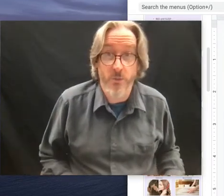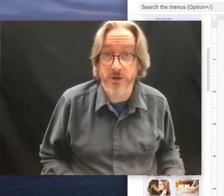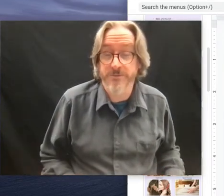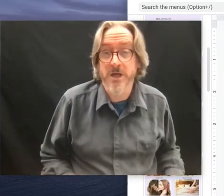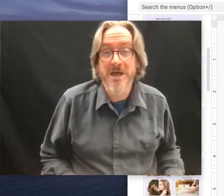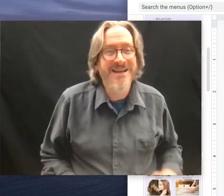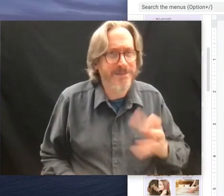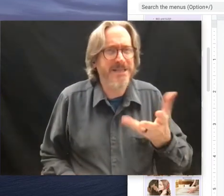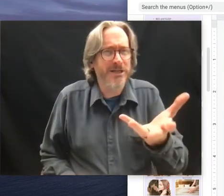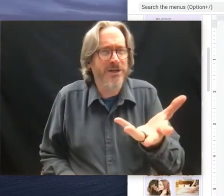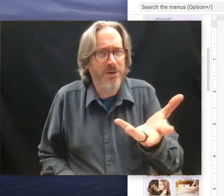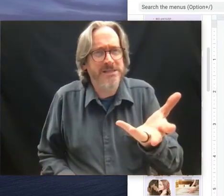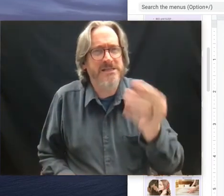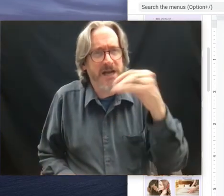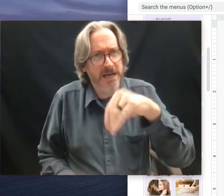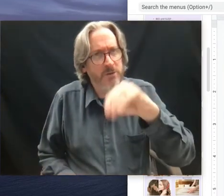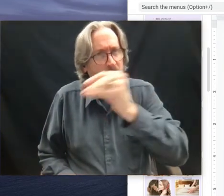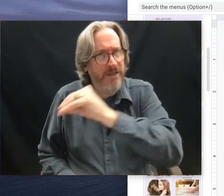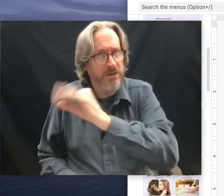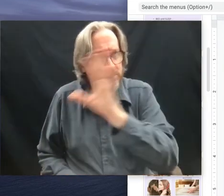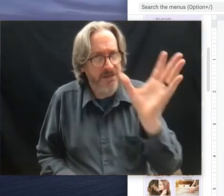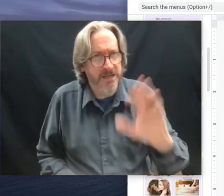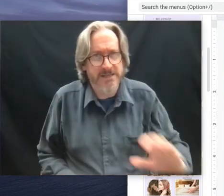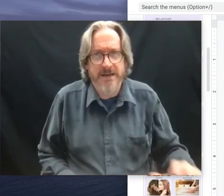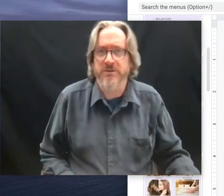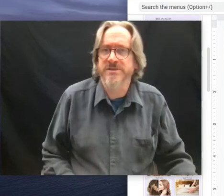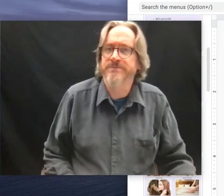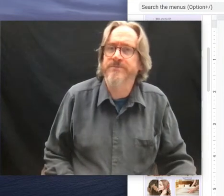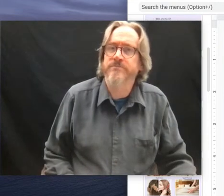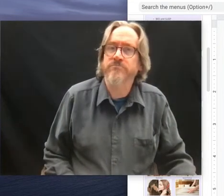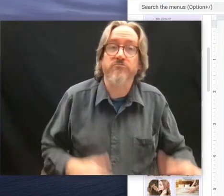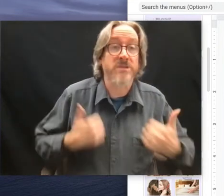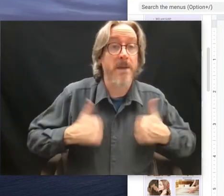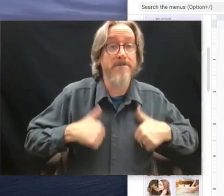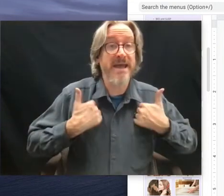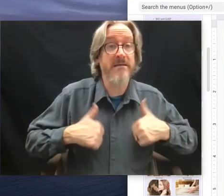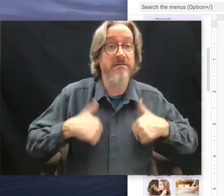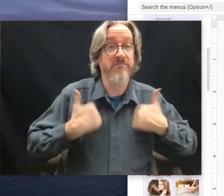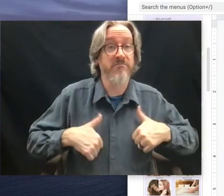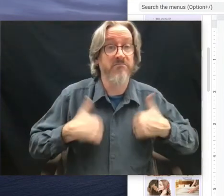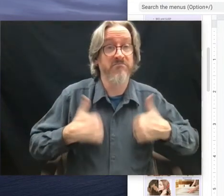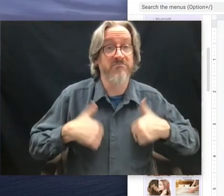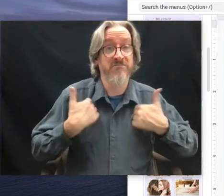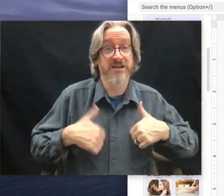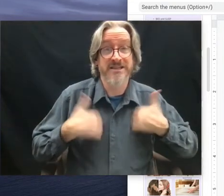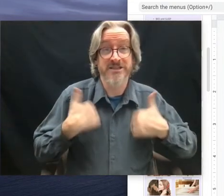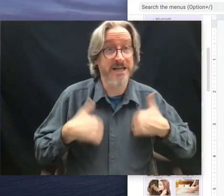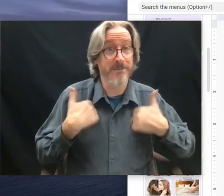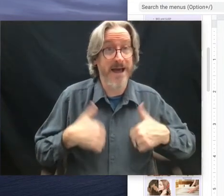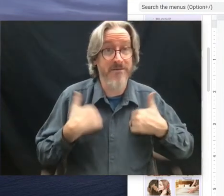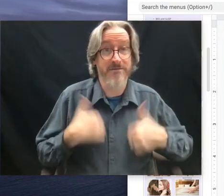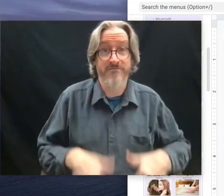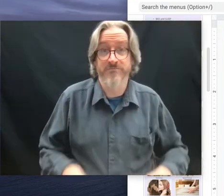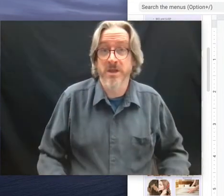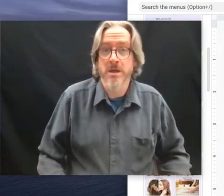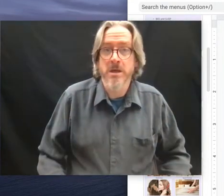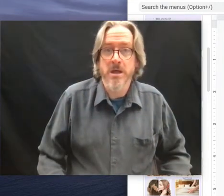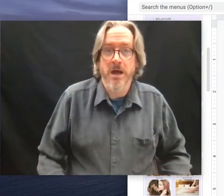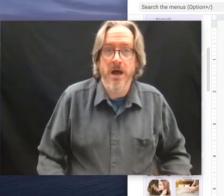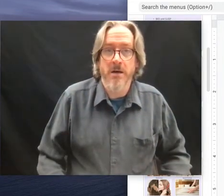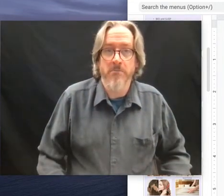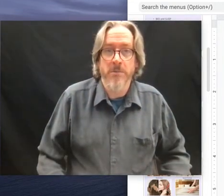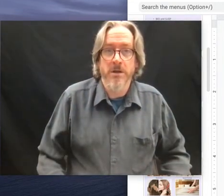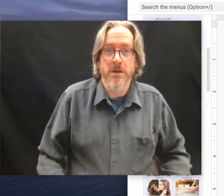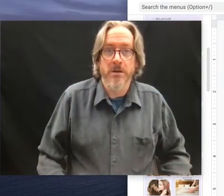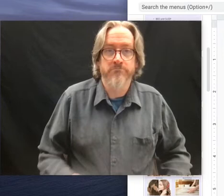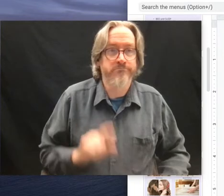They all work. But take a look at What's the Sign and what they use in the examples. Bathe, take a bath,